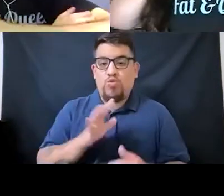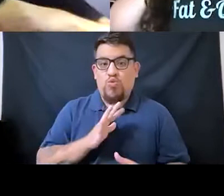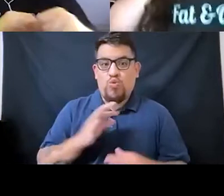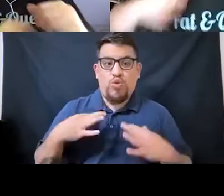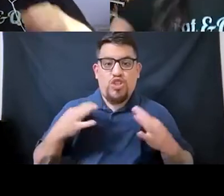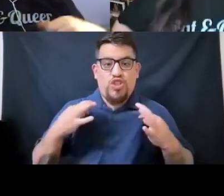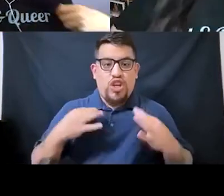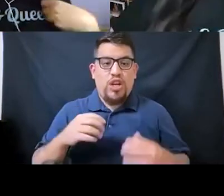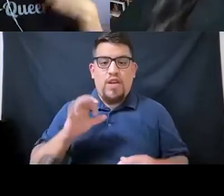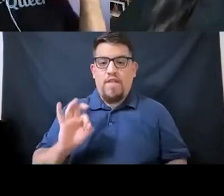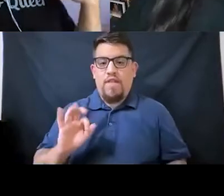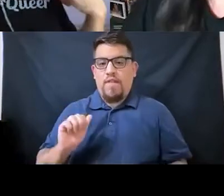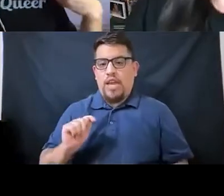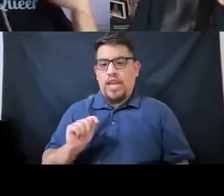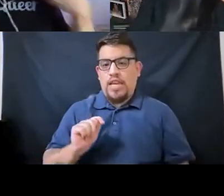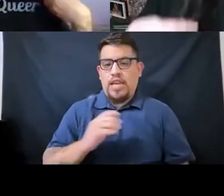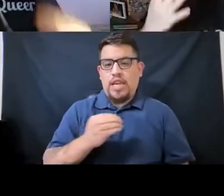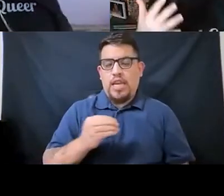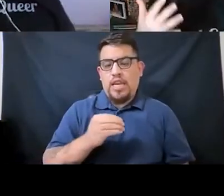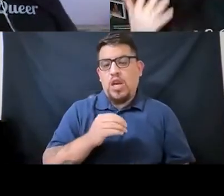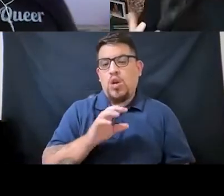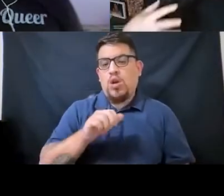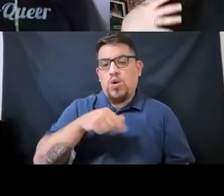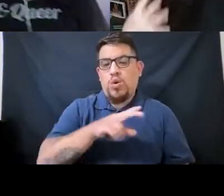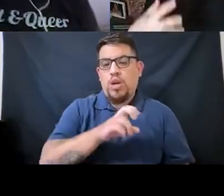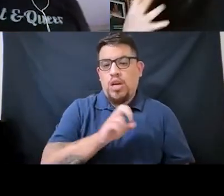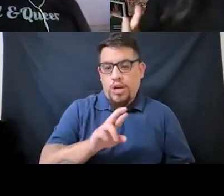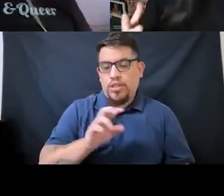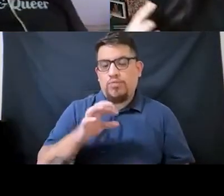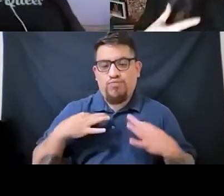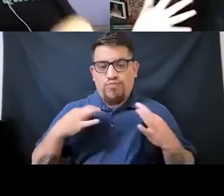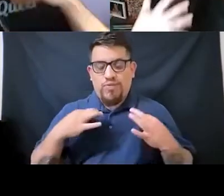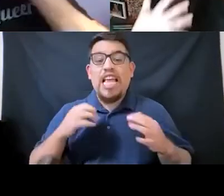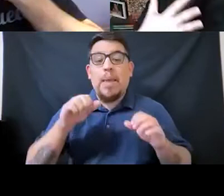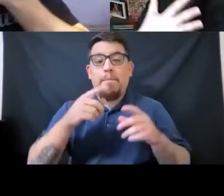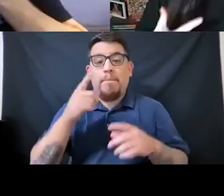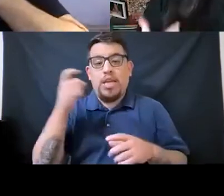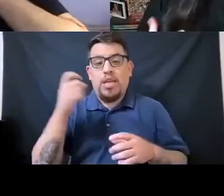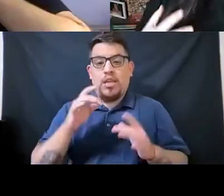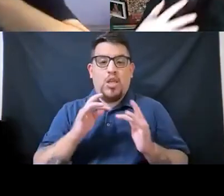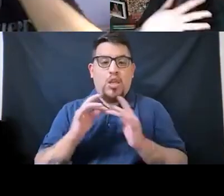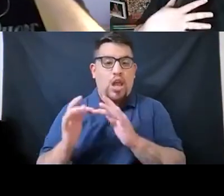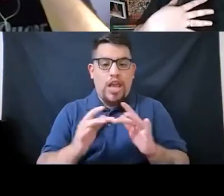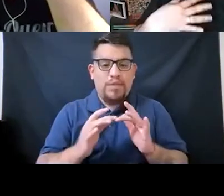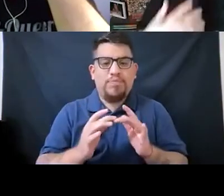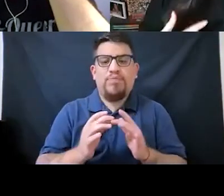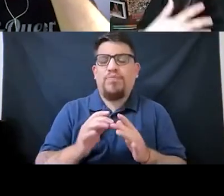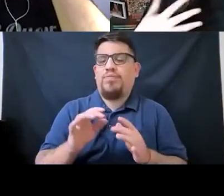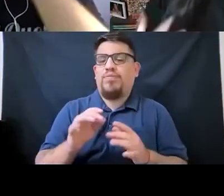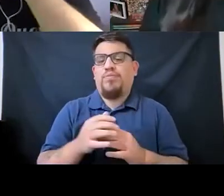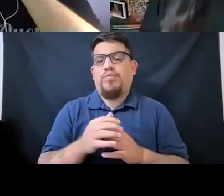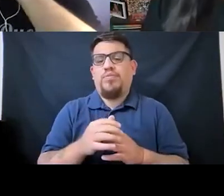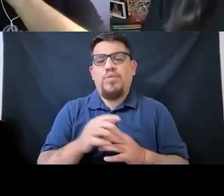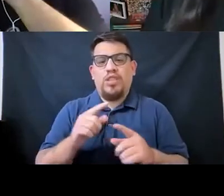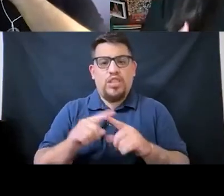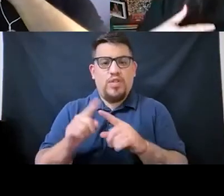and Queer t-shirt, which you can purchase on the website. And it is because of the website and all that social media campaigning